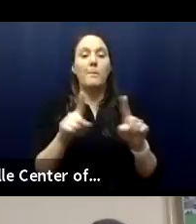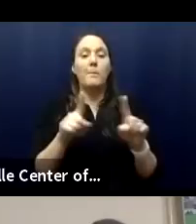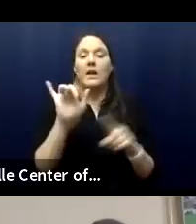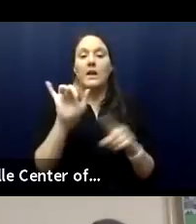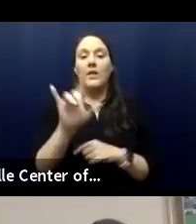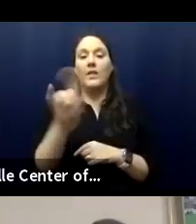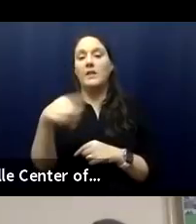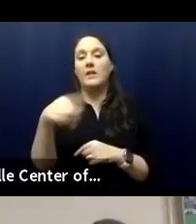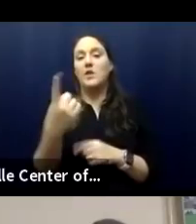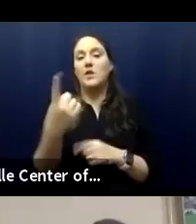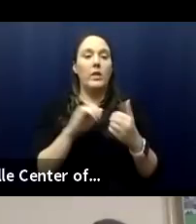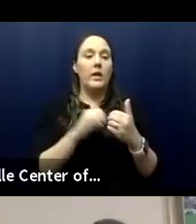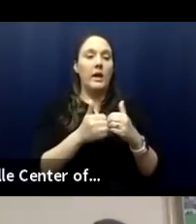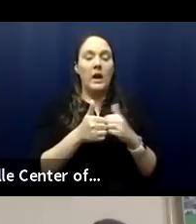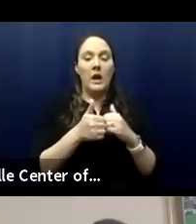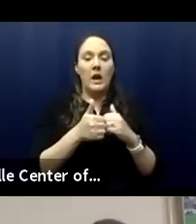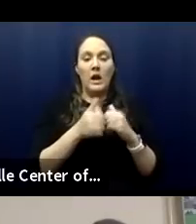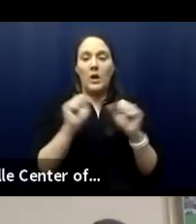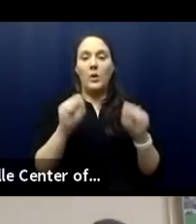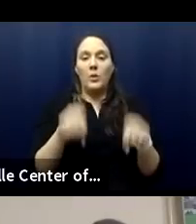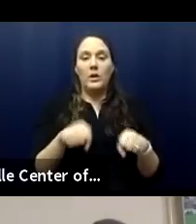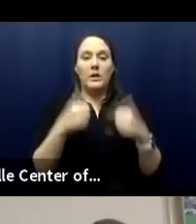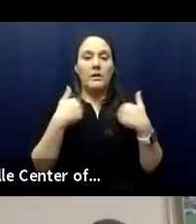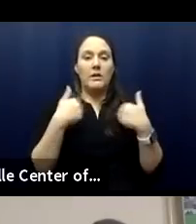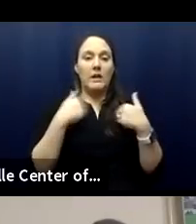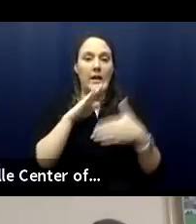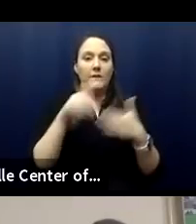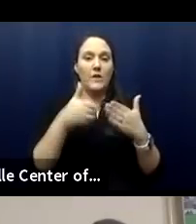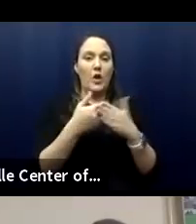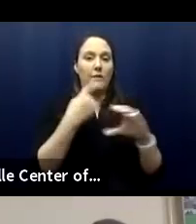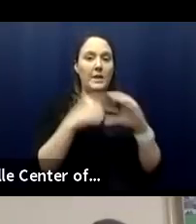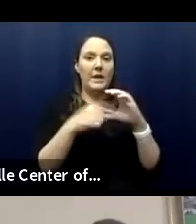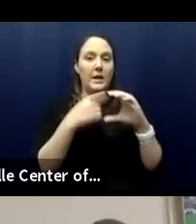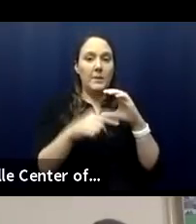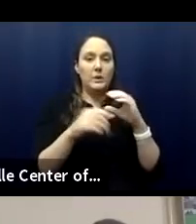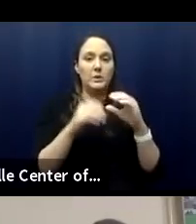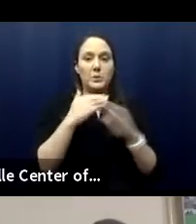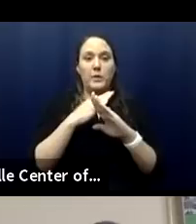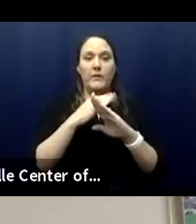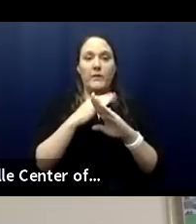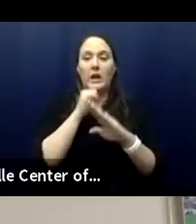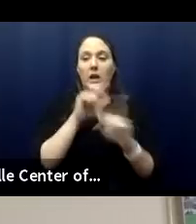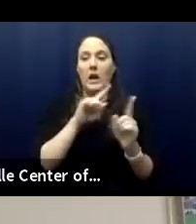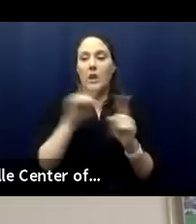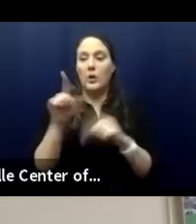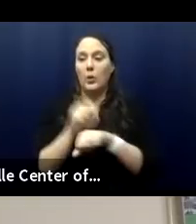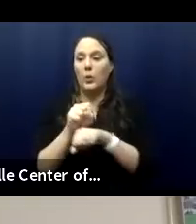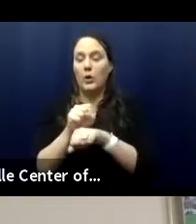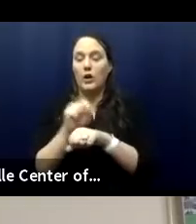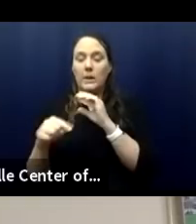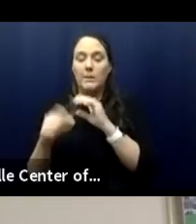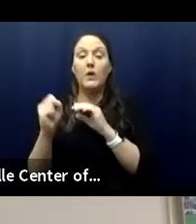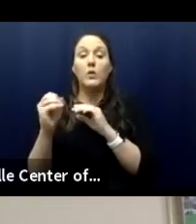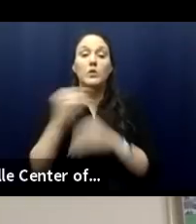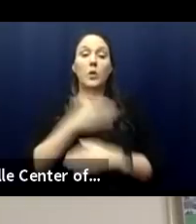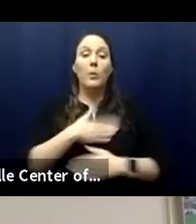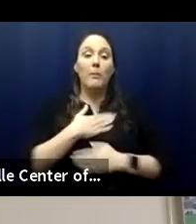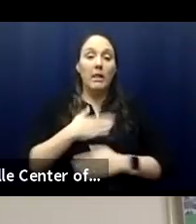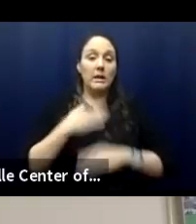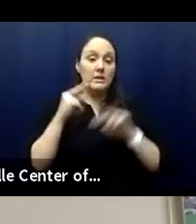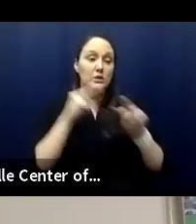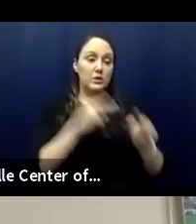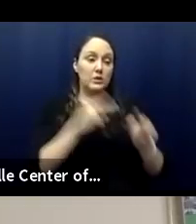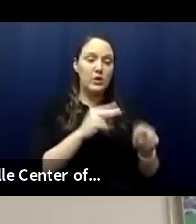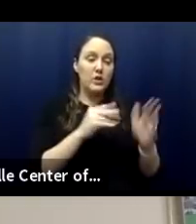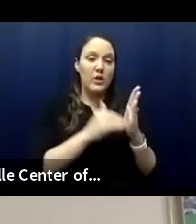keep all the multitude of emails from going to your other work emails. So please look there on a regular